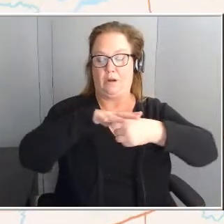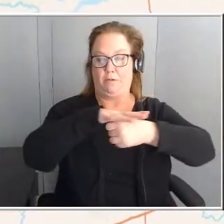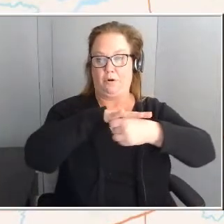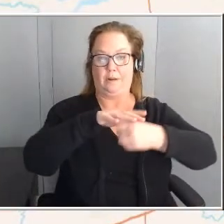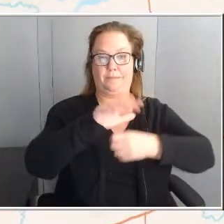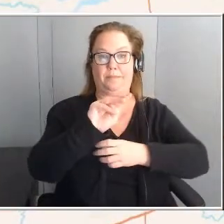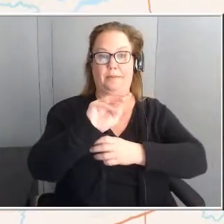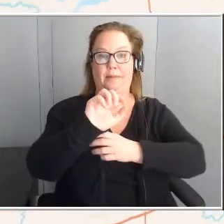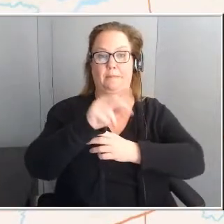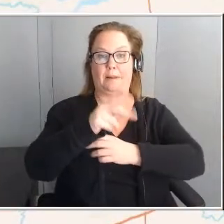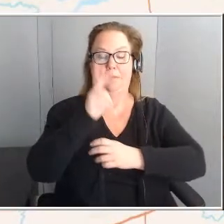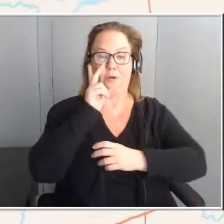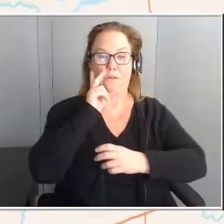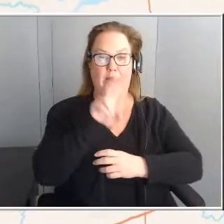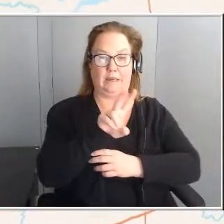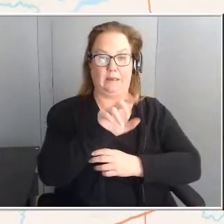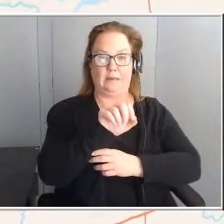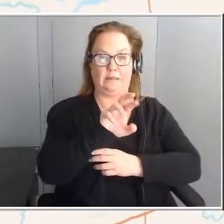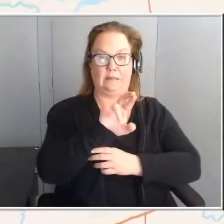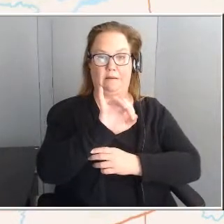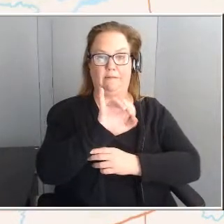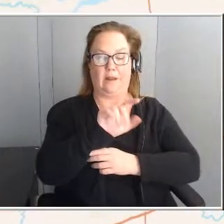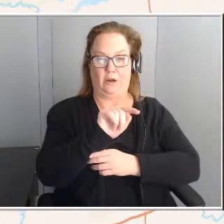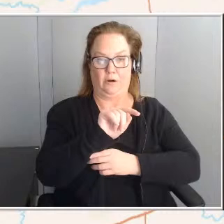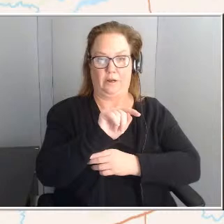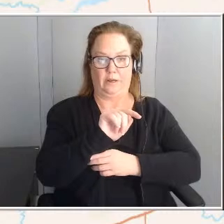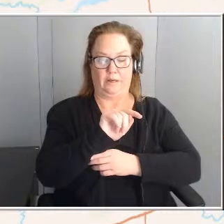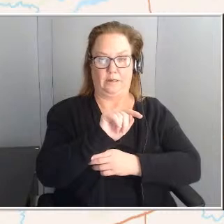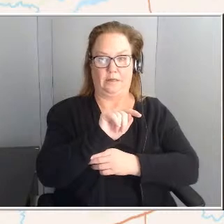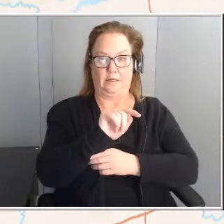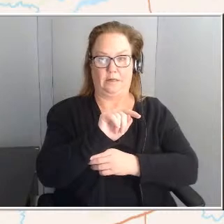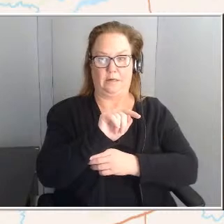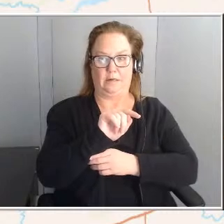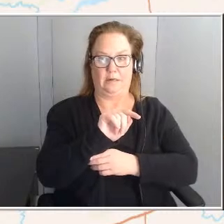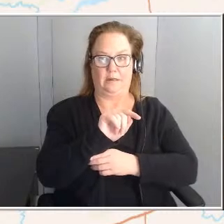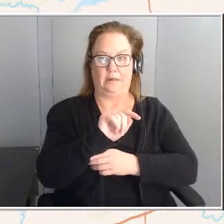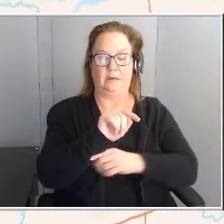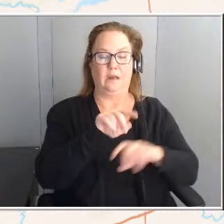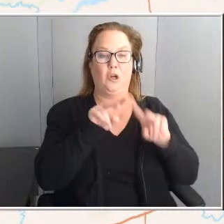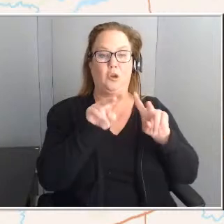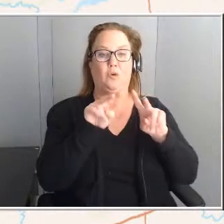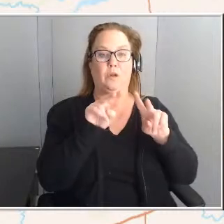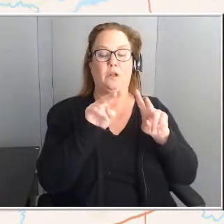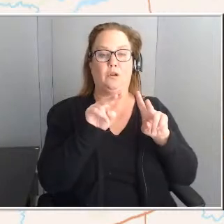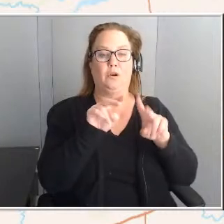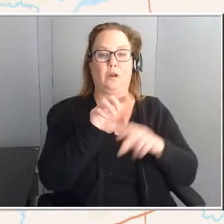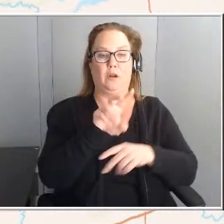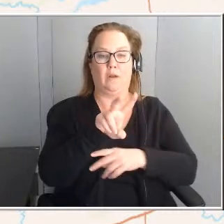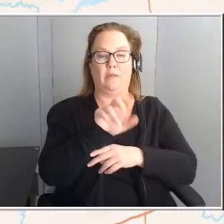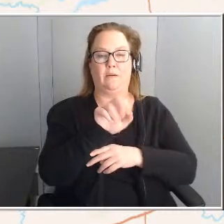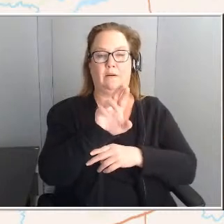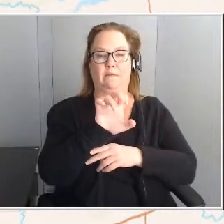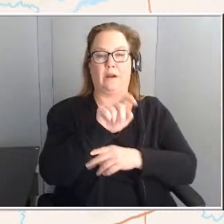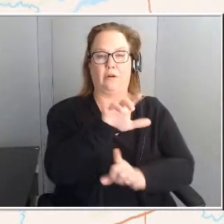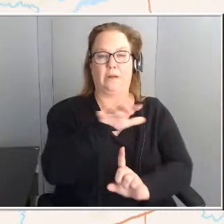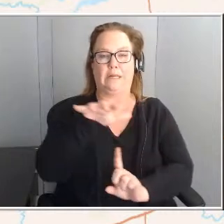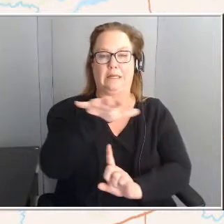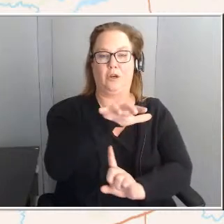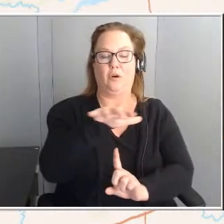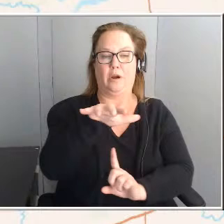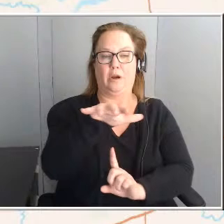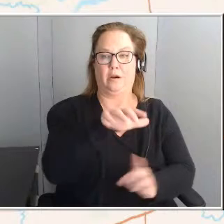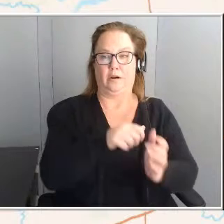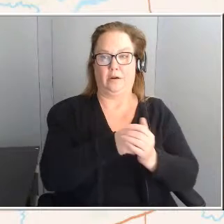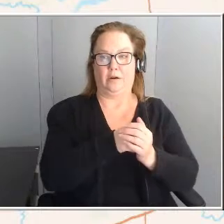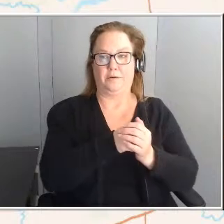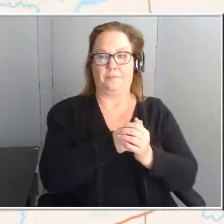map you're showing there is the variant map. So this one, you can look and you can tell what variant is circulating in your area. And